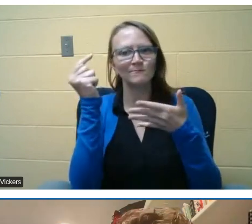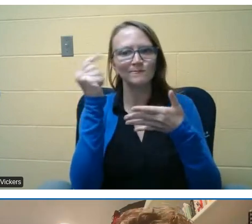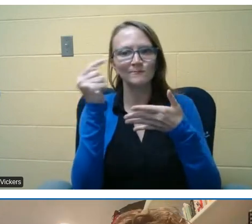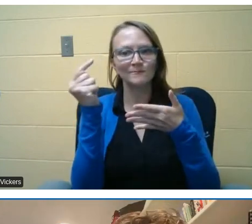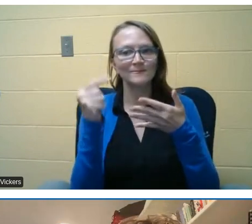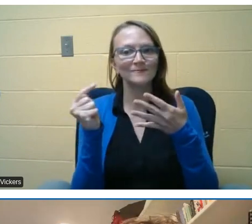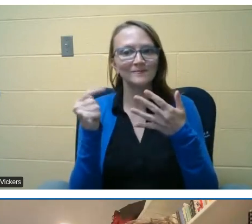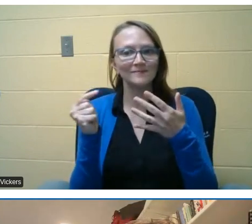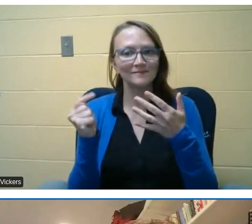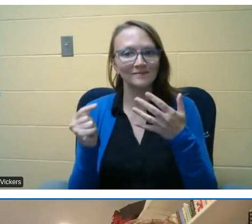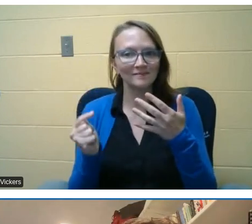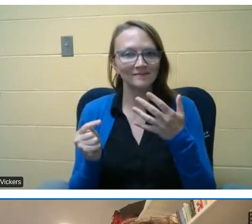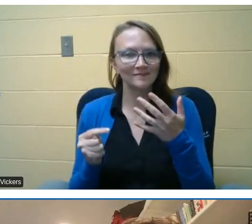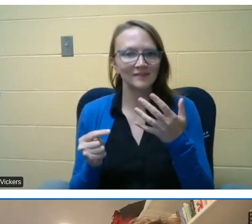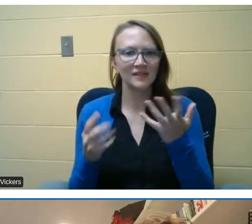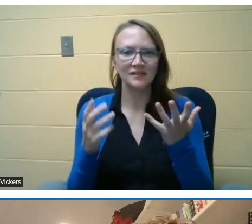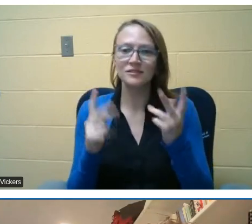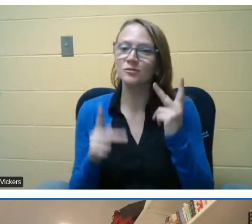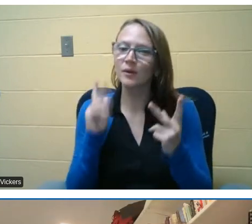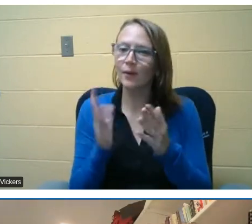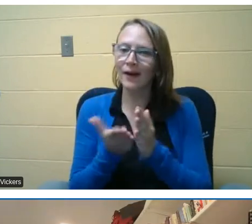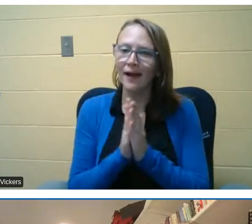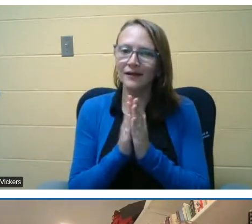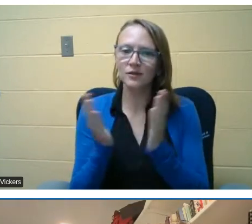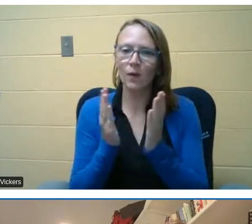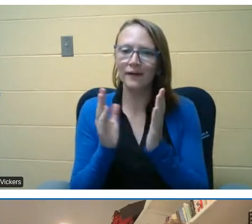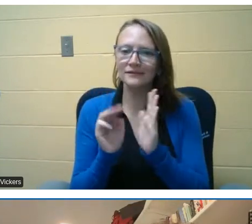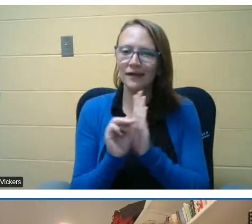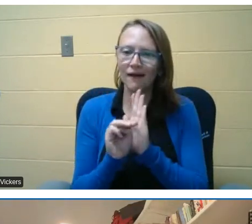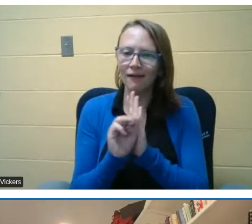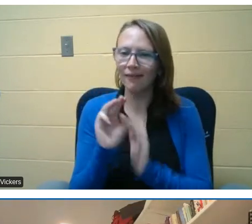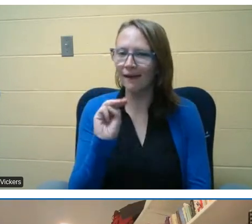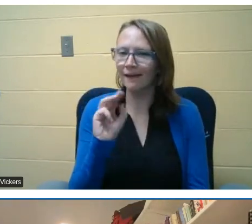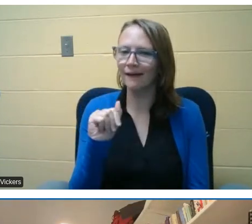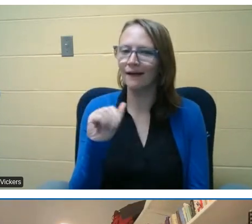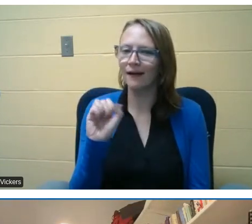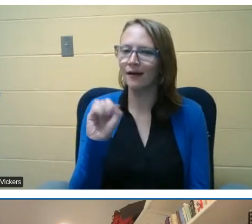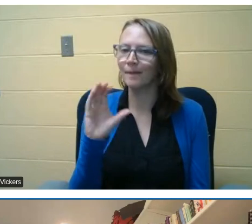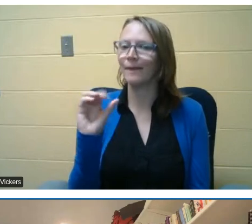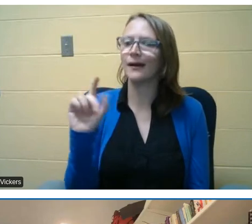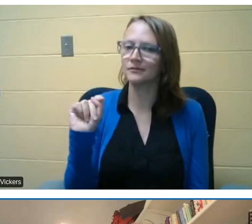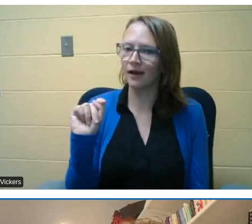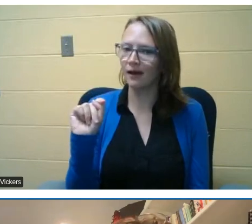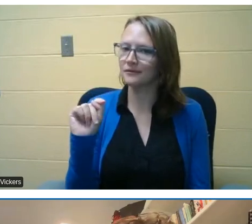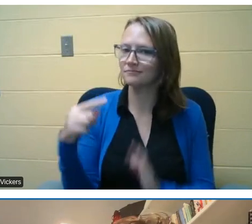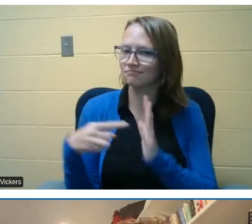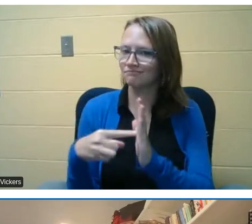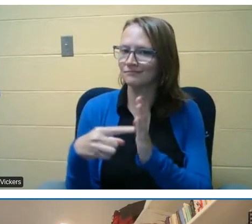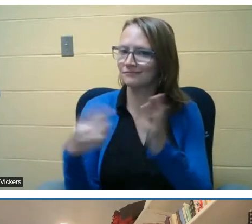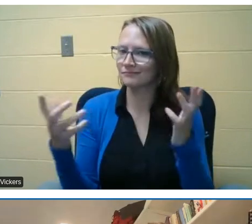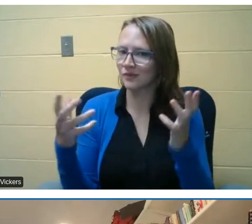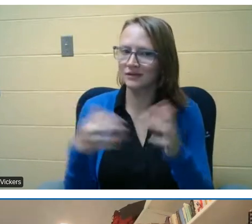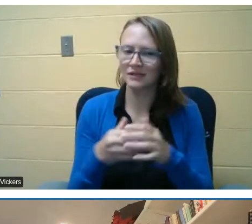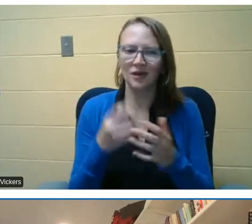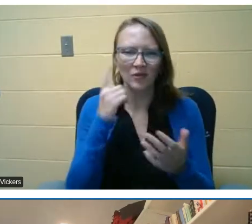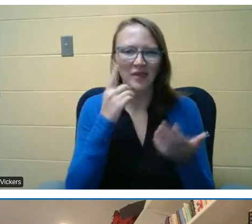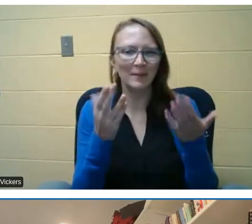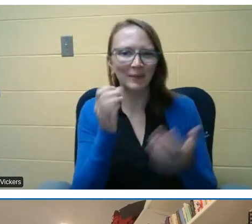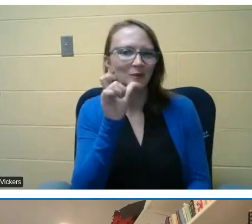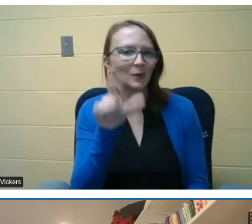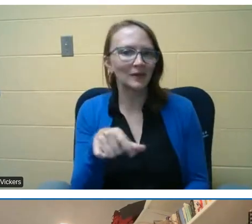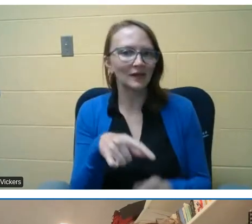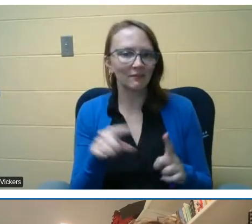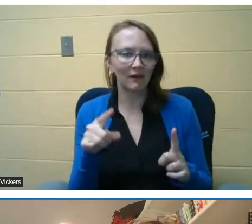of people say, "What's the mascot?" And at first we thought, well, maybe we don't need one, but